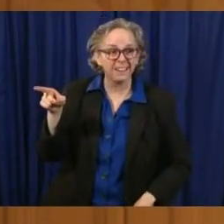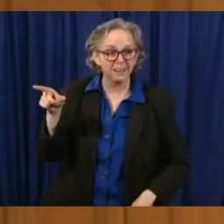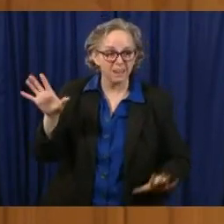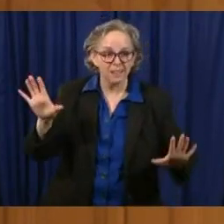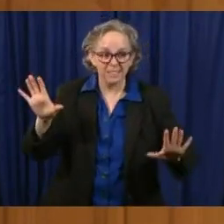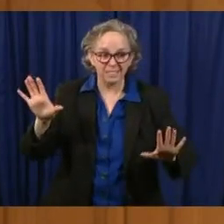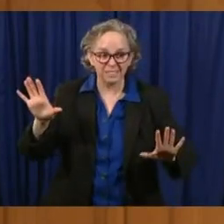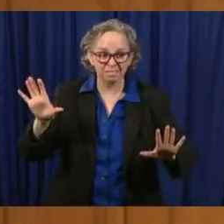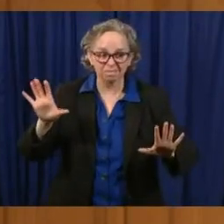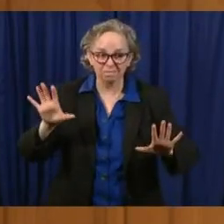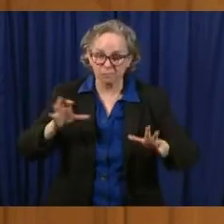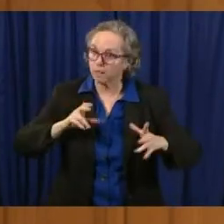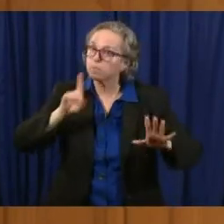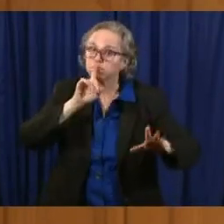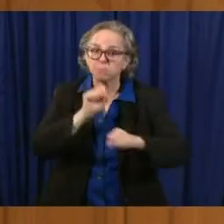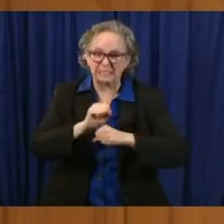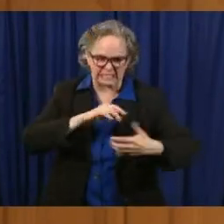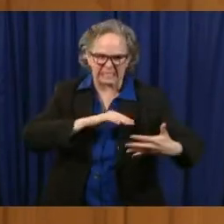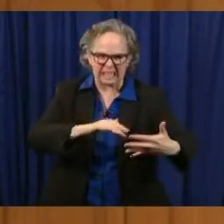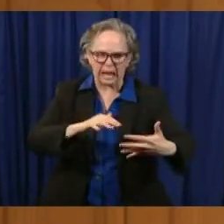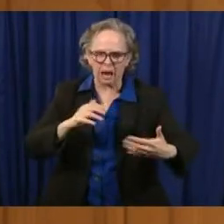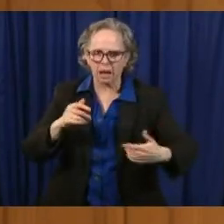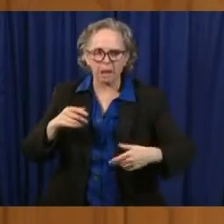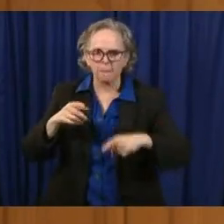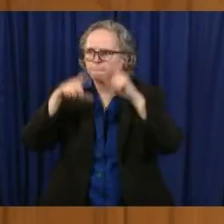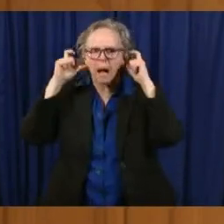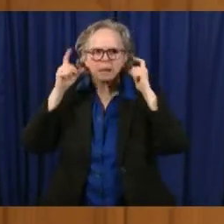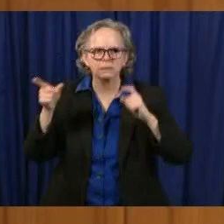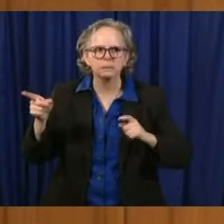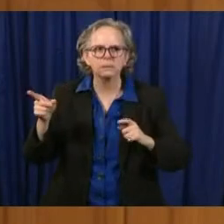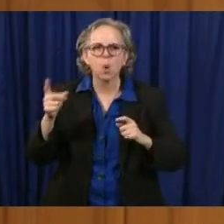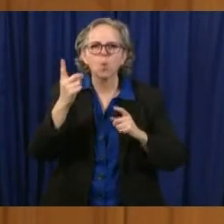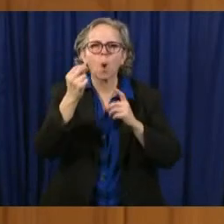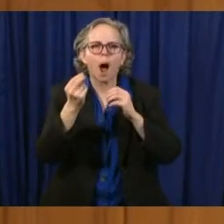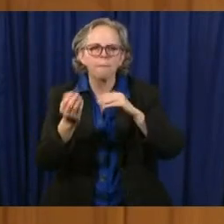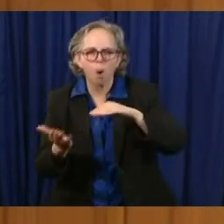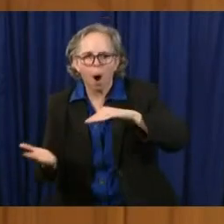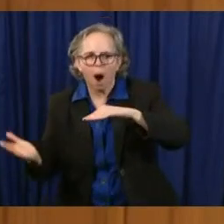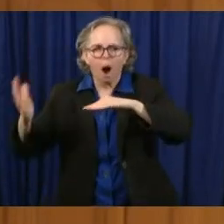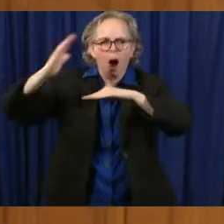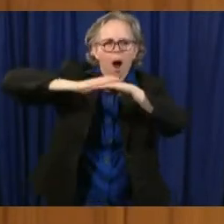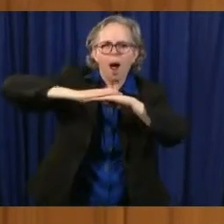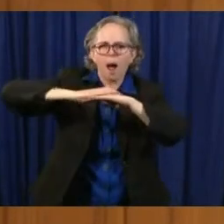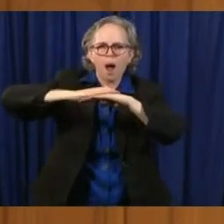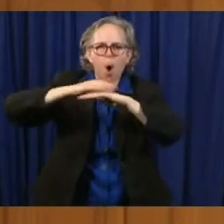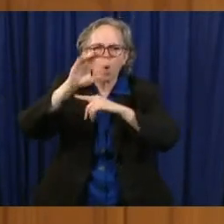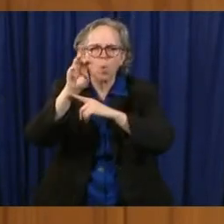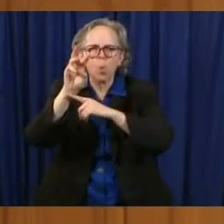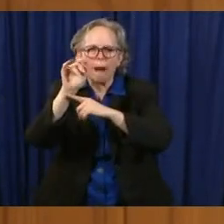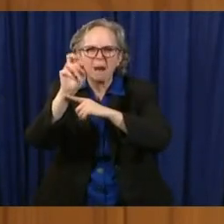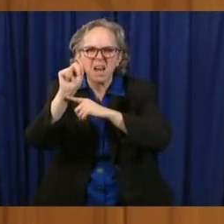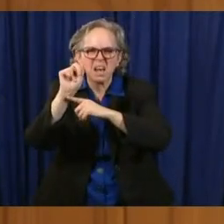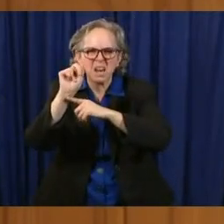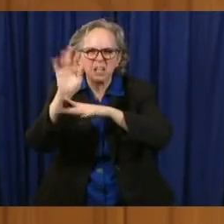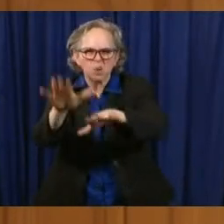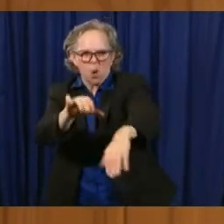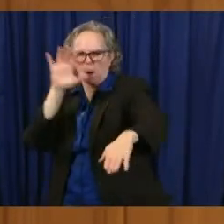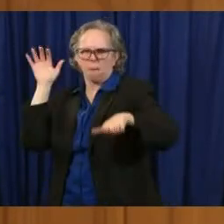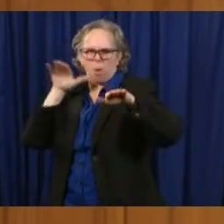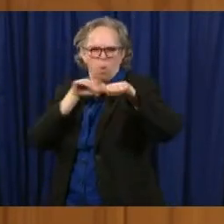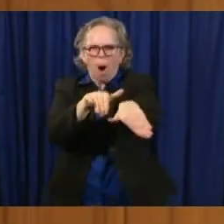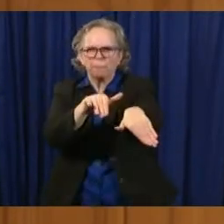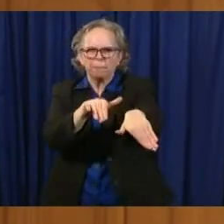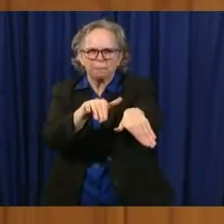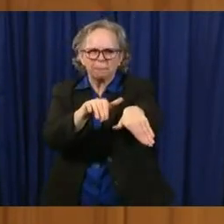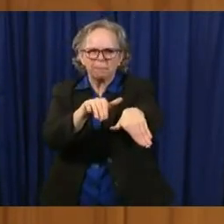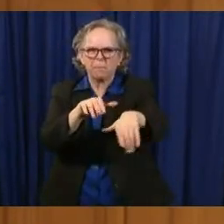done as yet another weapon to get back to normalcy. This is a culture change for us to do